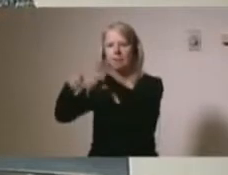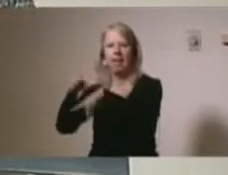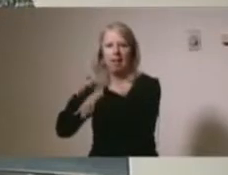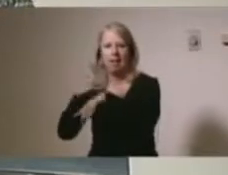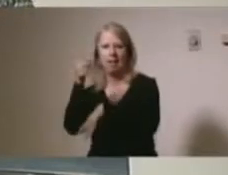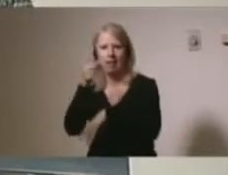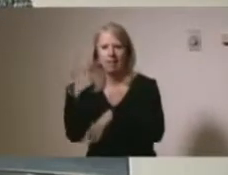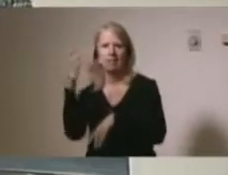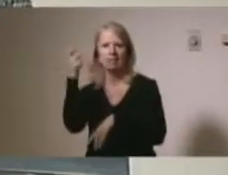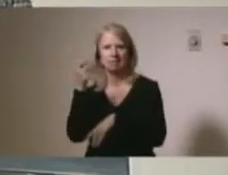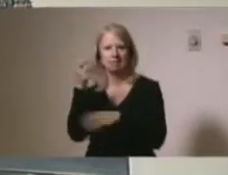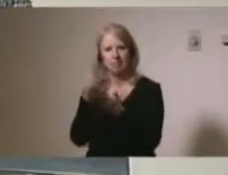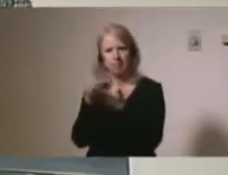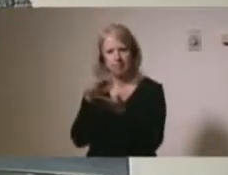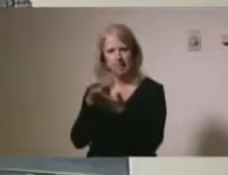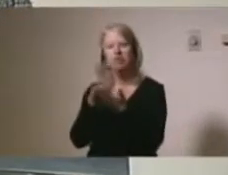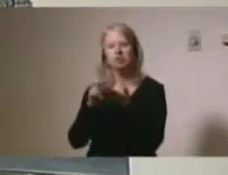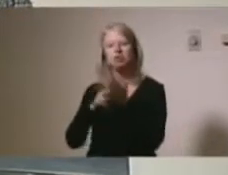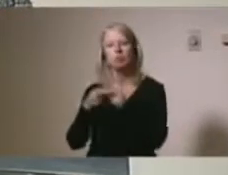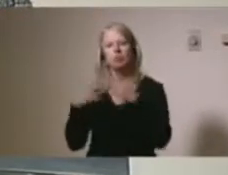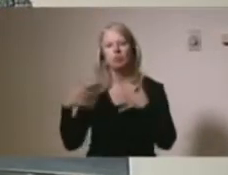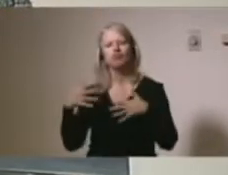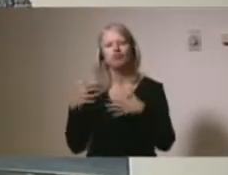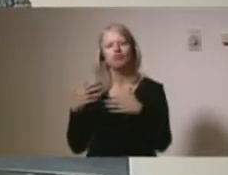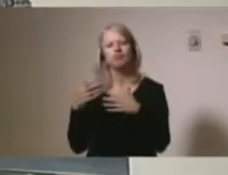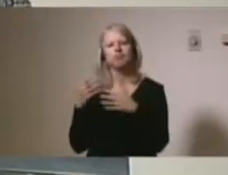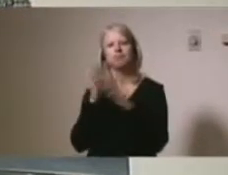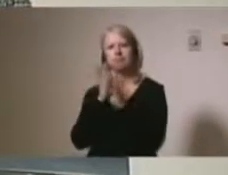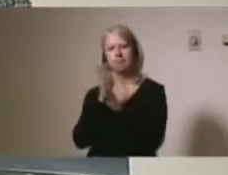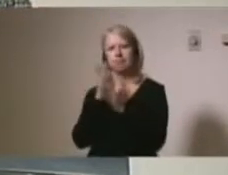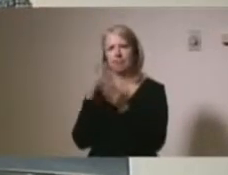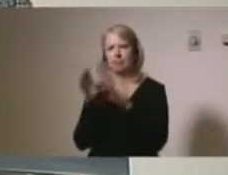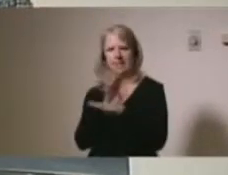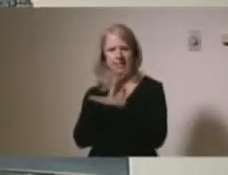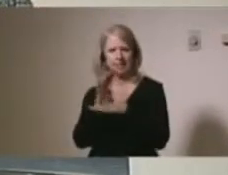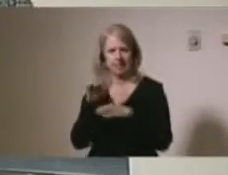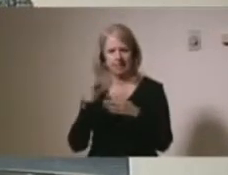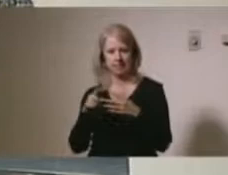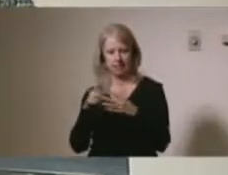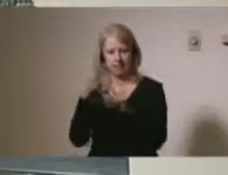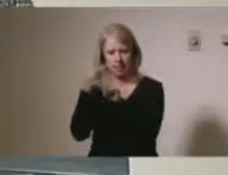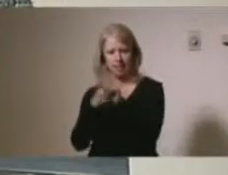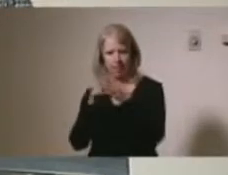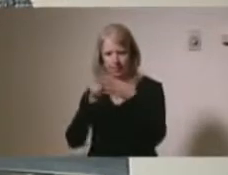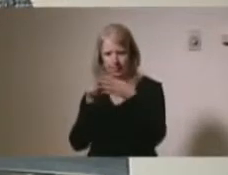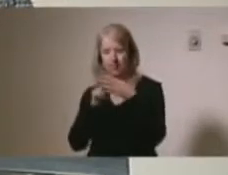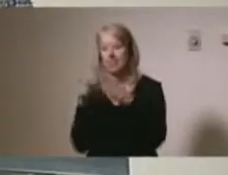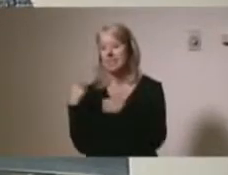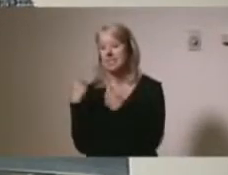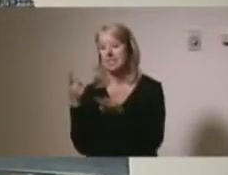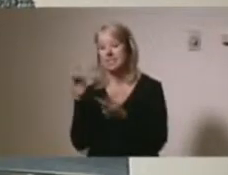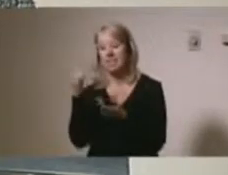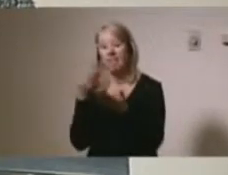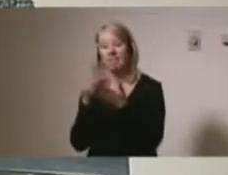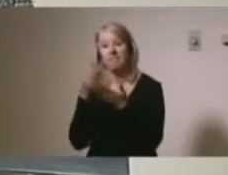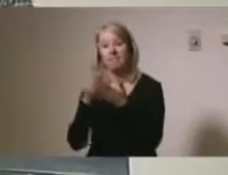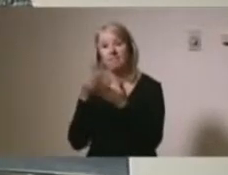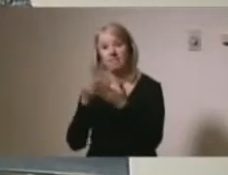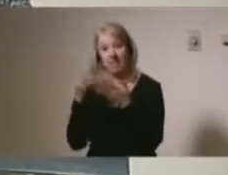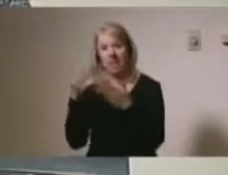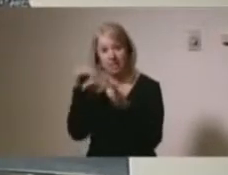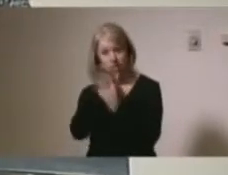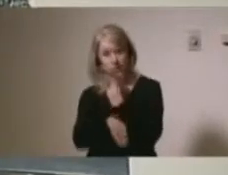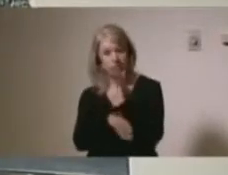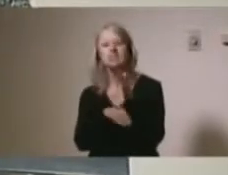very hectic at the beginning of the month. Since the financial crisis, we've seen a reduction